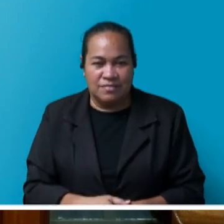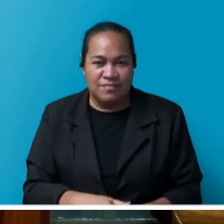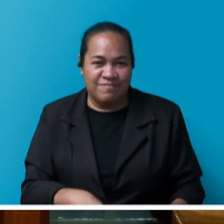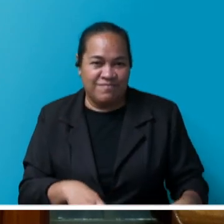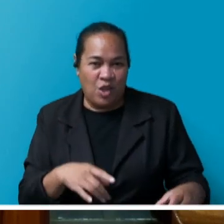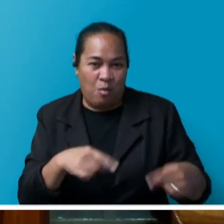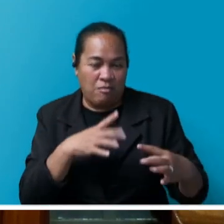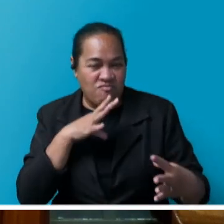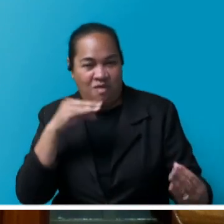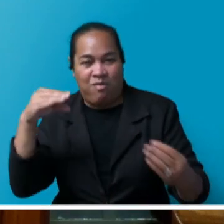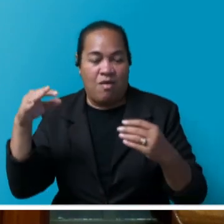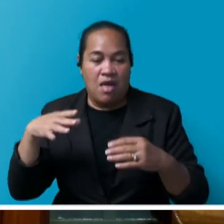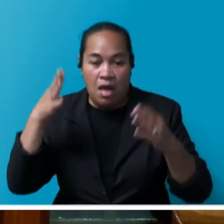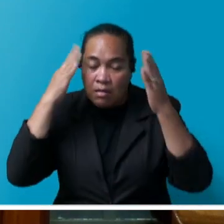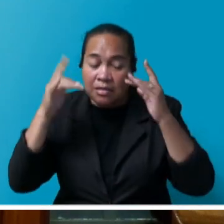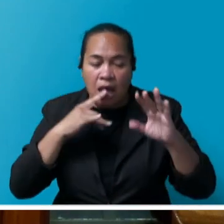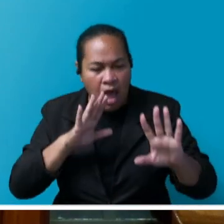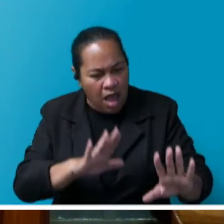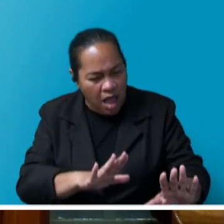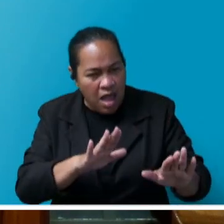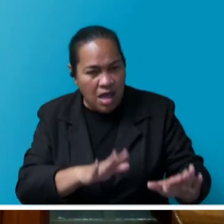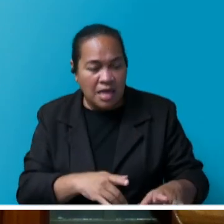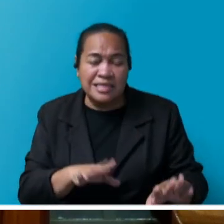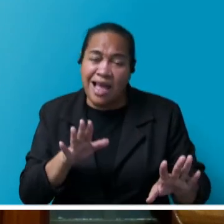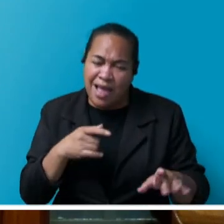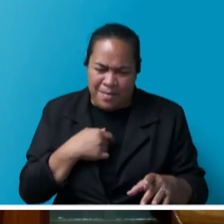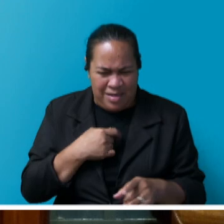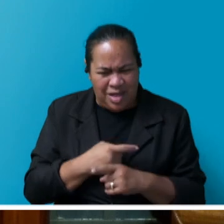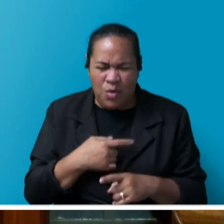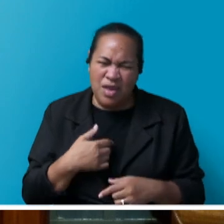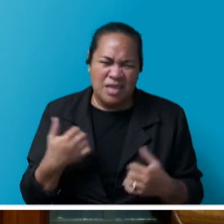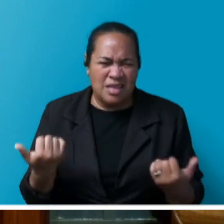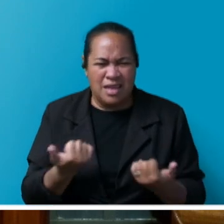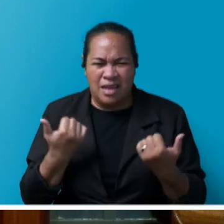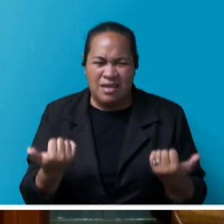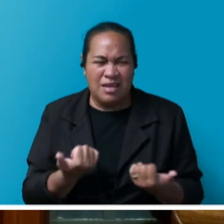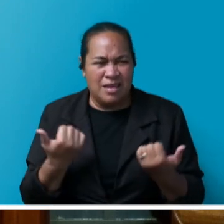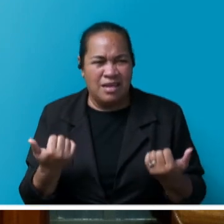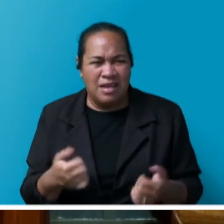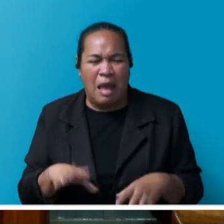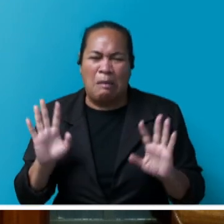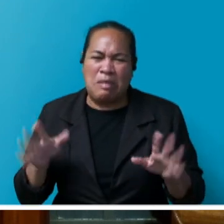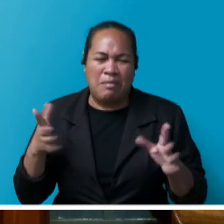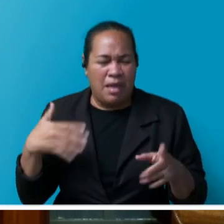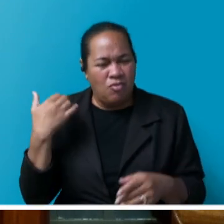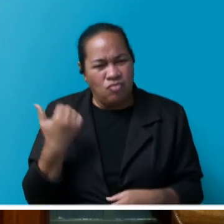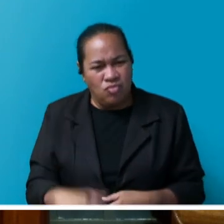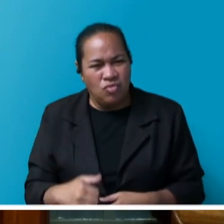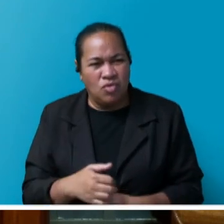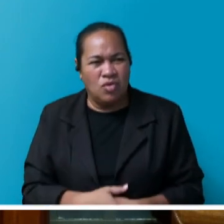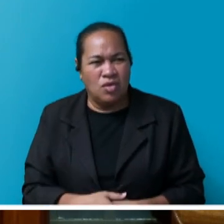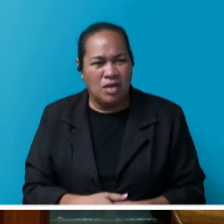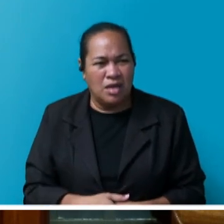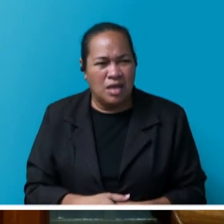Order. I'll just share with you that sometimes I tell my guys that we are downplaying our achievements. This is what I tell my guys and my friends. That we